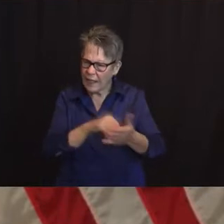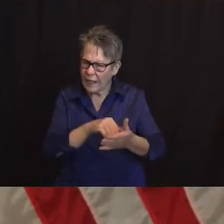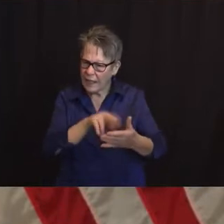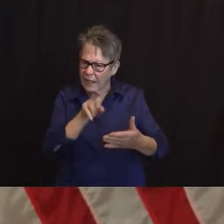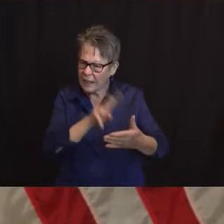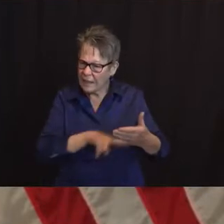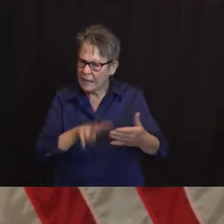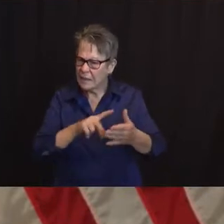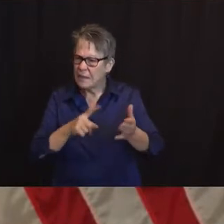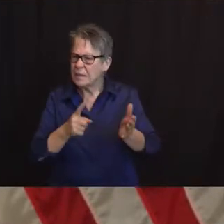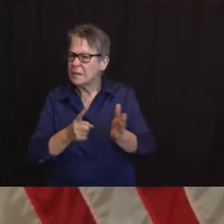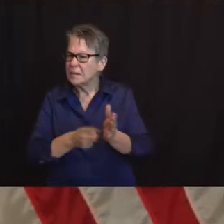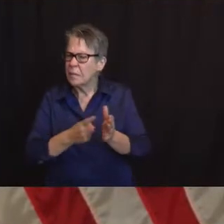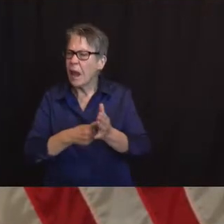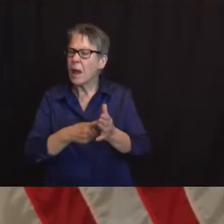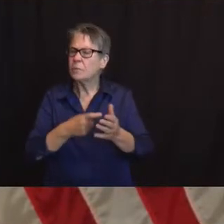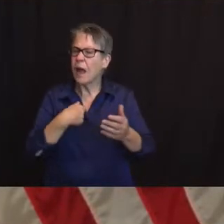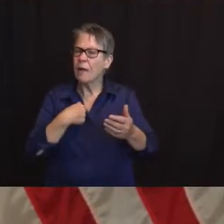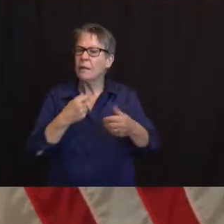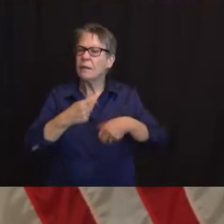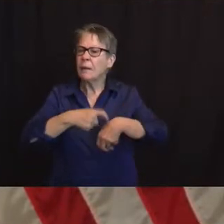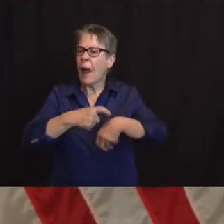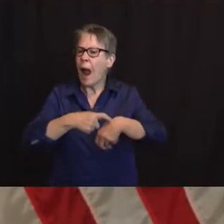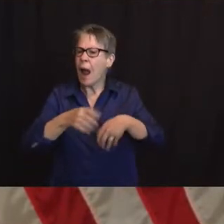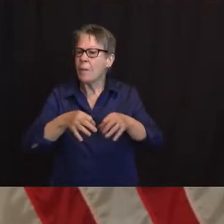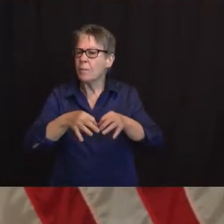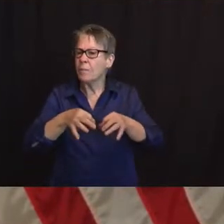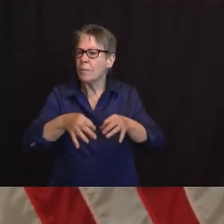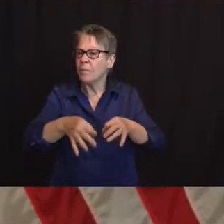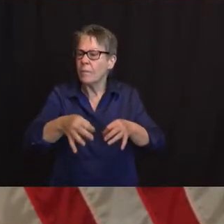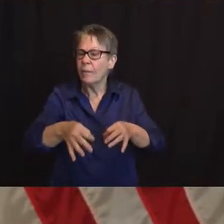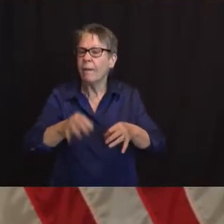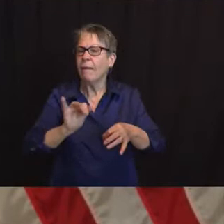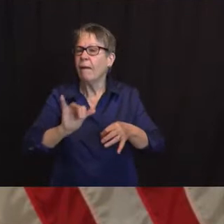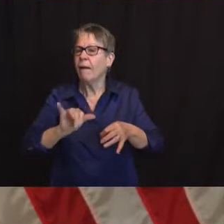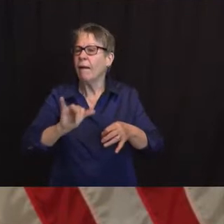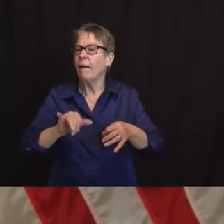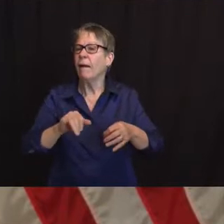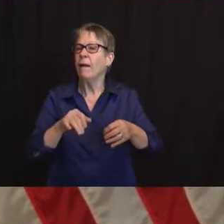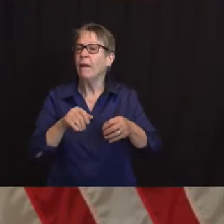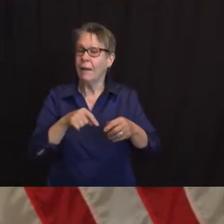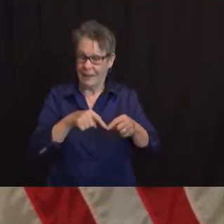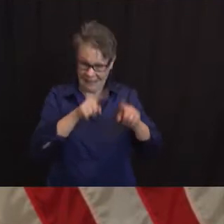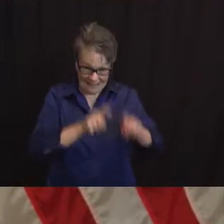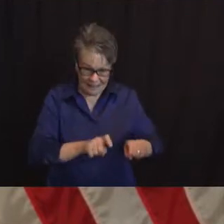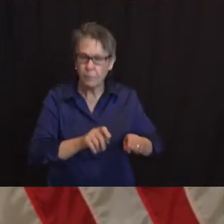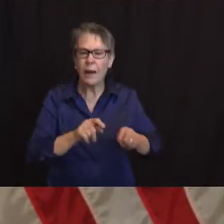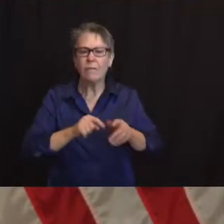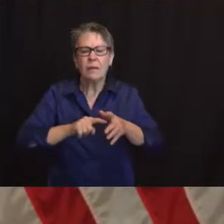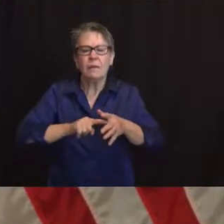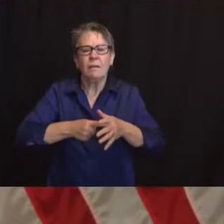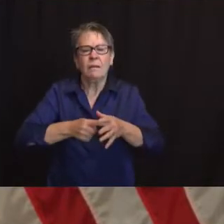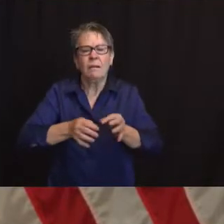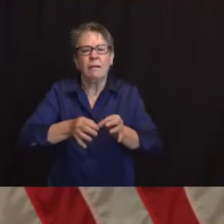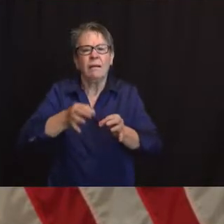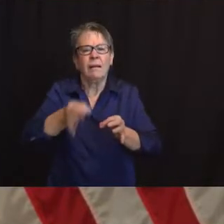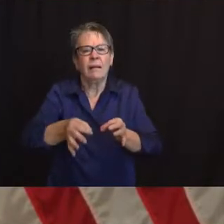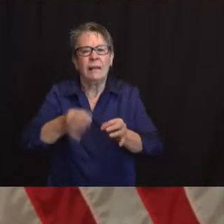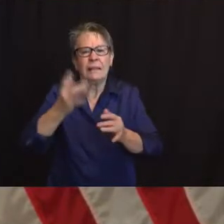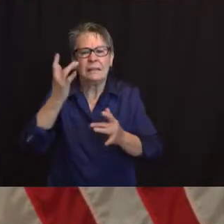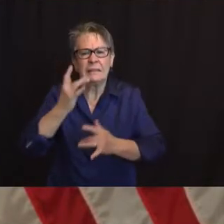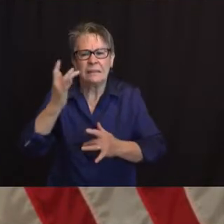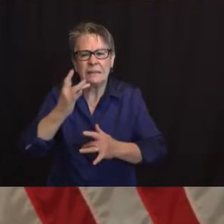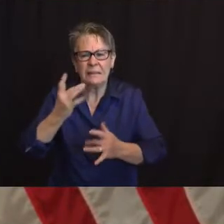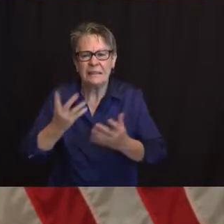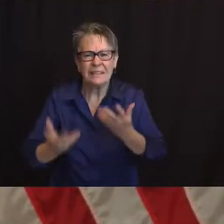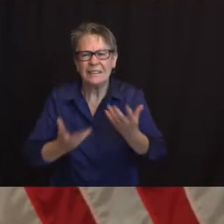illness and the actual date of the report, because we get a lot of our reports through electronic laboratory reporting, and sometimes there